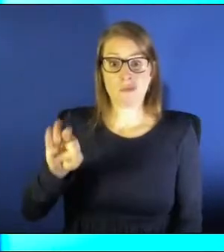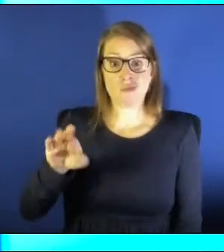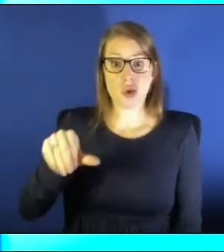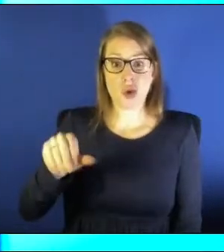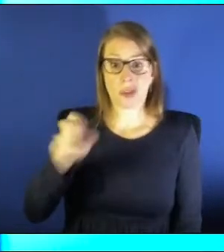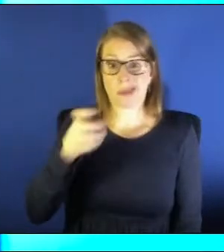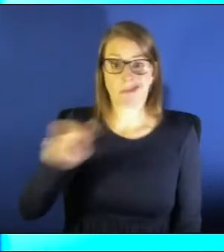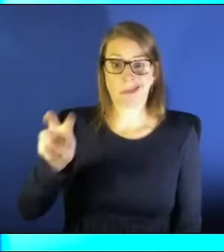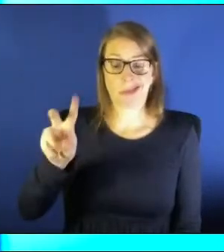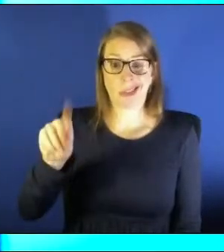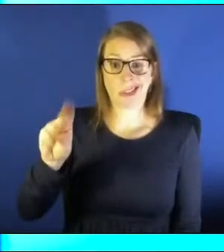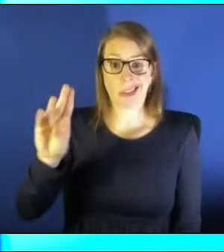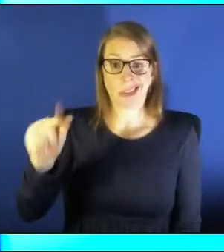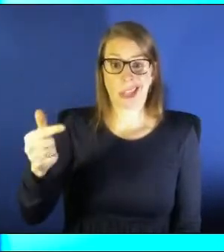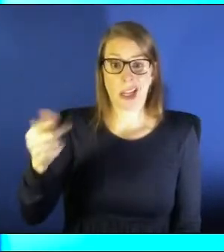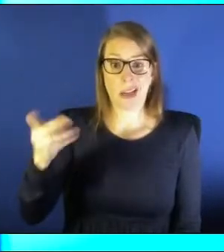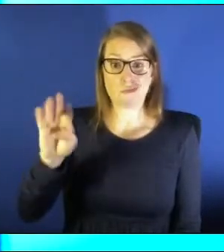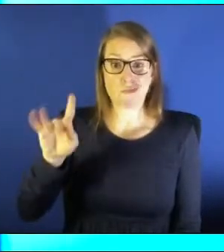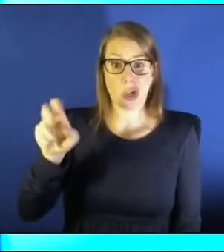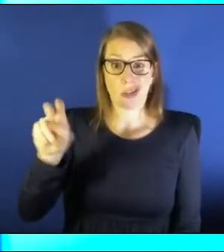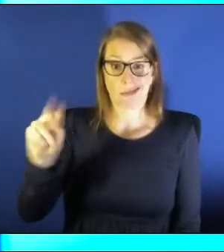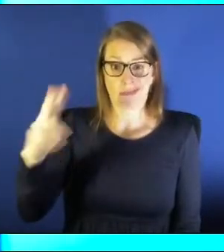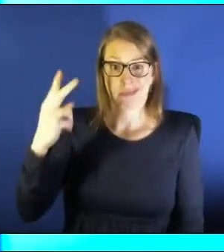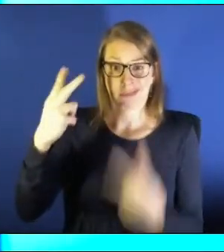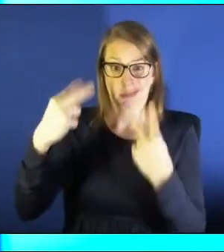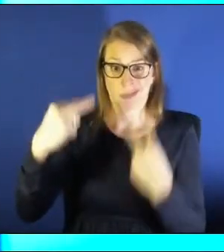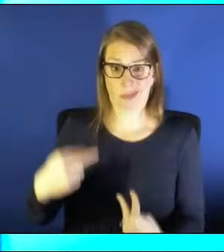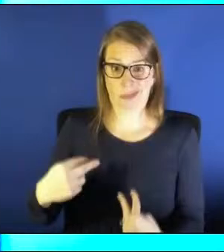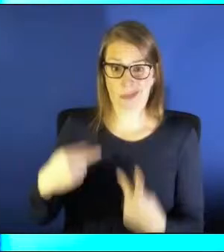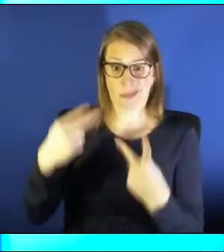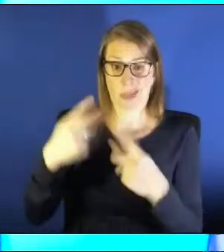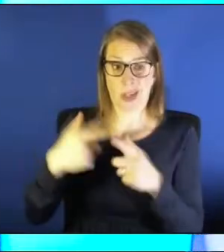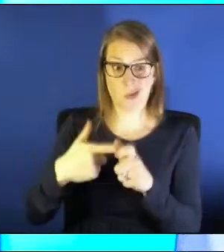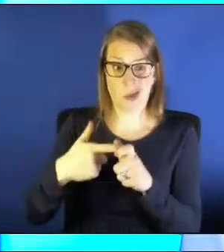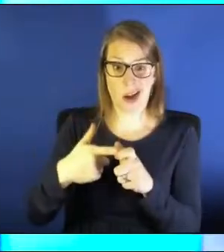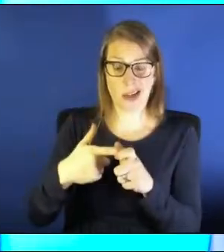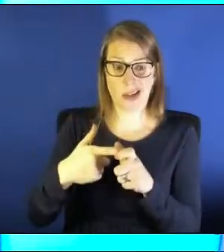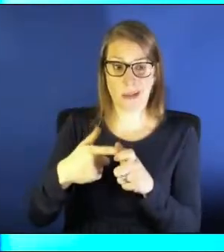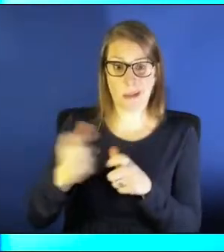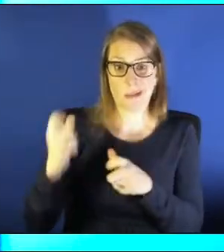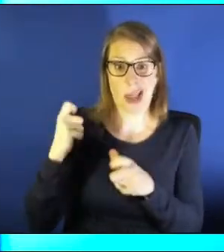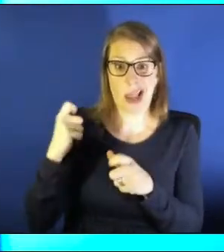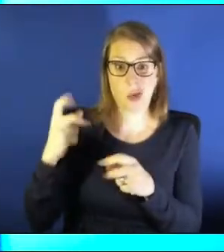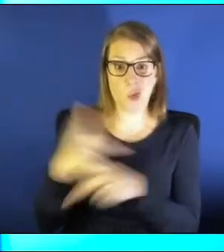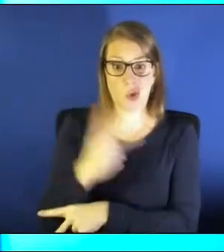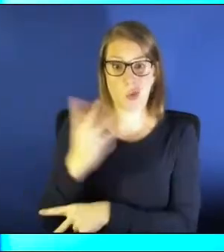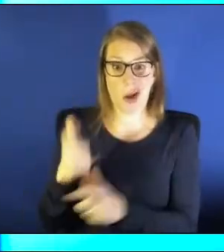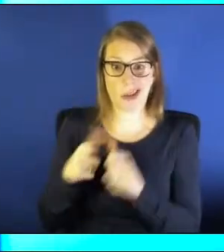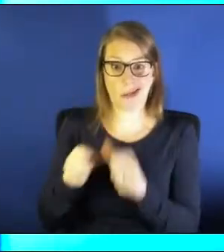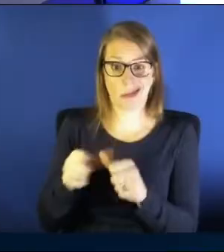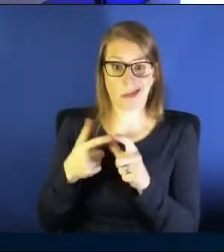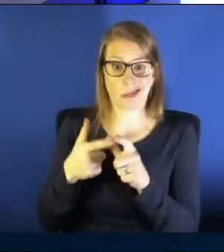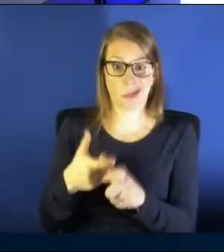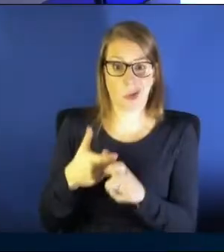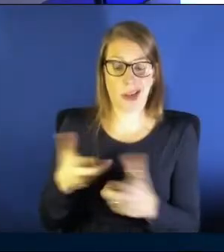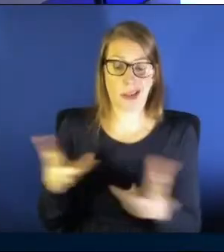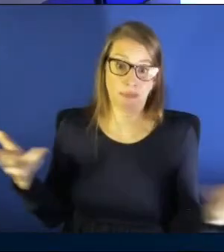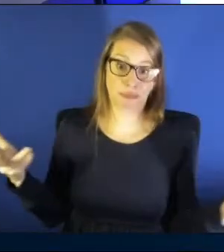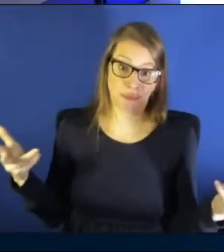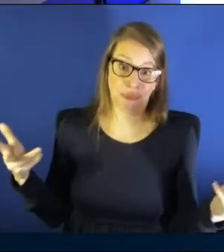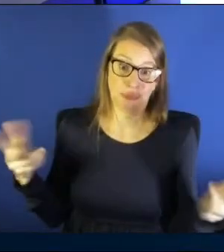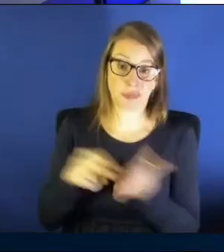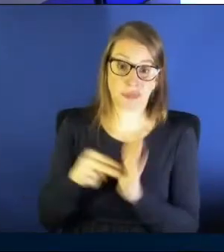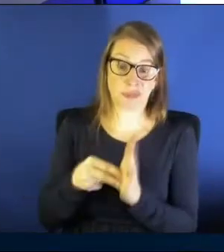back specialists, who looked at me and said, "So if running makes your back worse, why do you keep doing it?" And that effectively ended my running career,